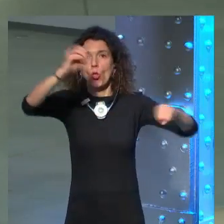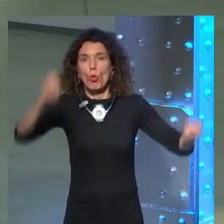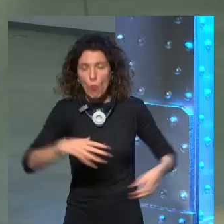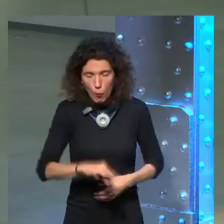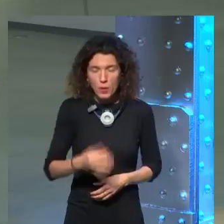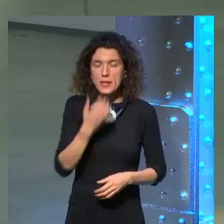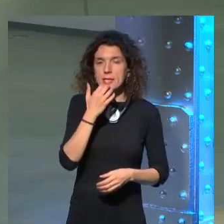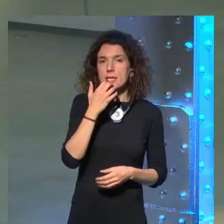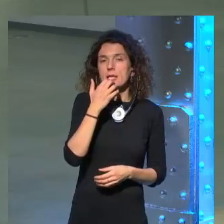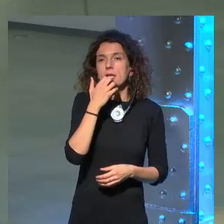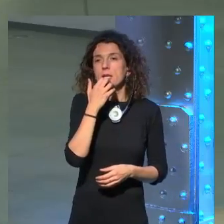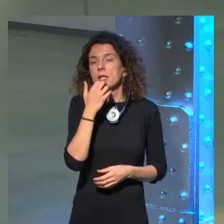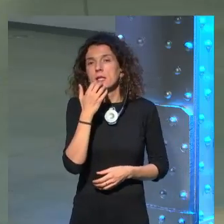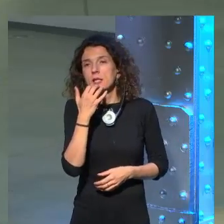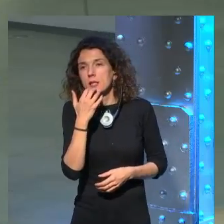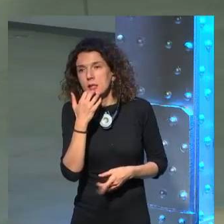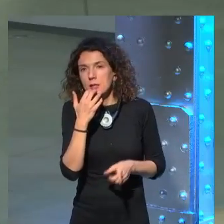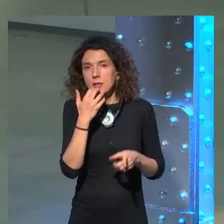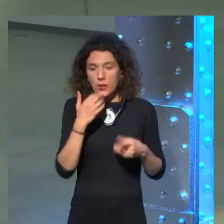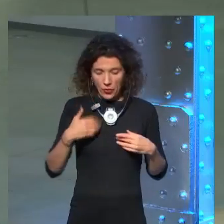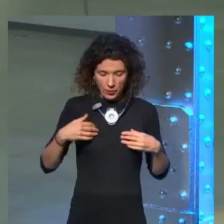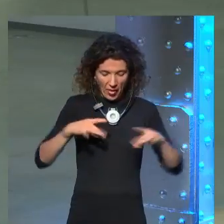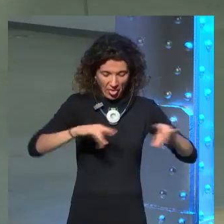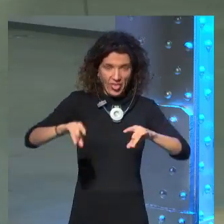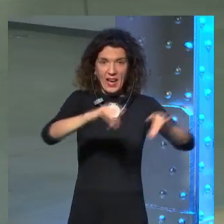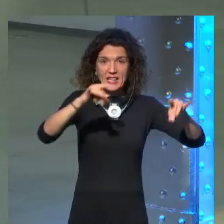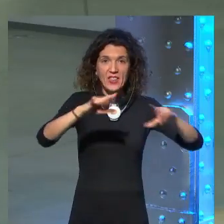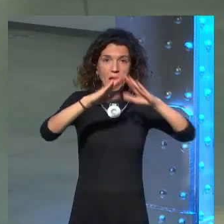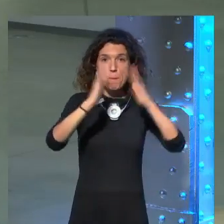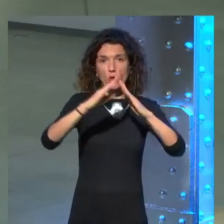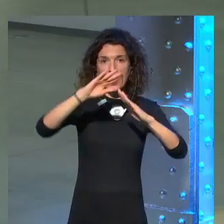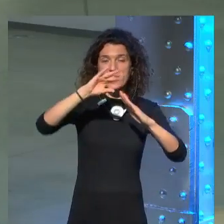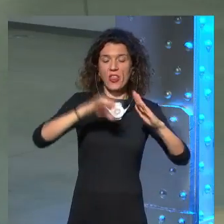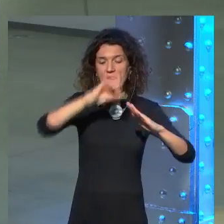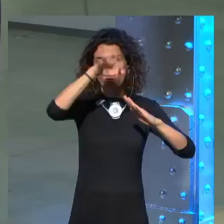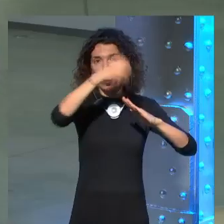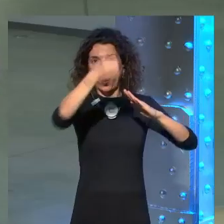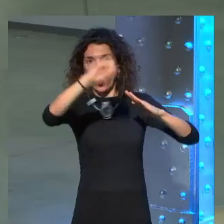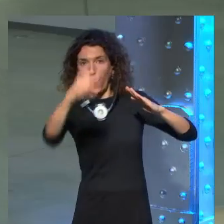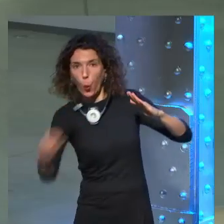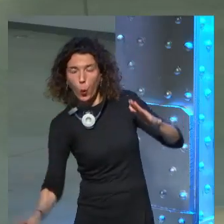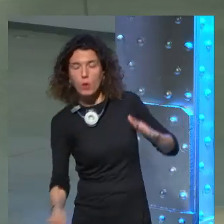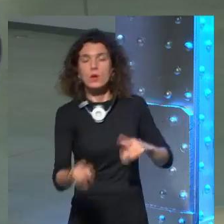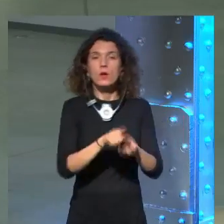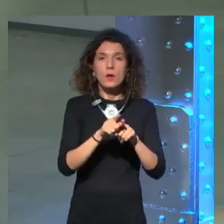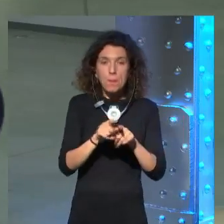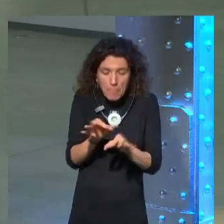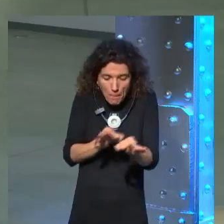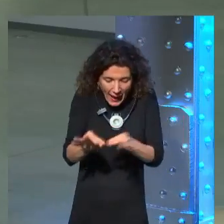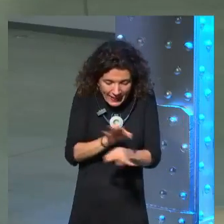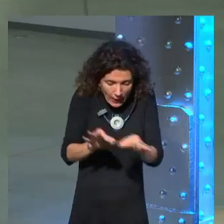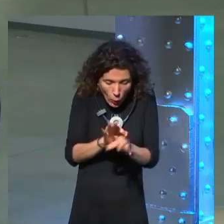buried in the ground. So the actual particles that are you are still all there, they're